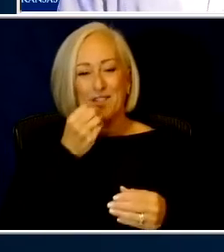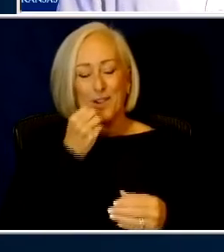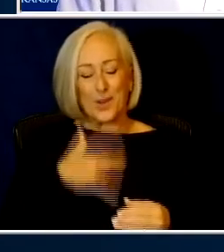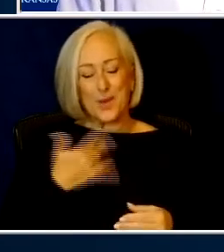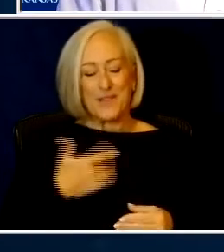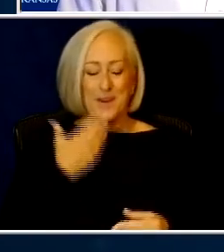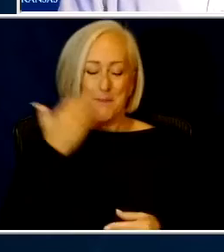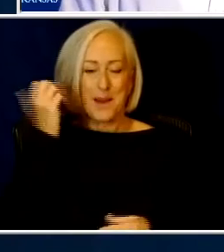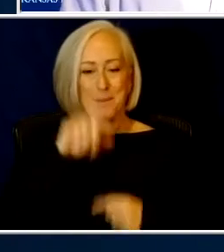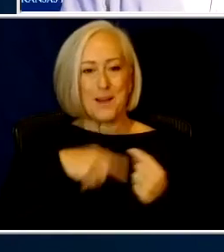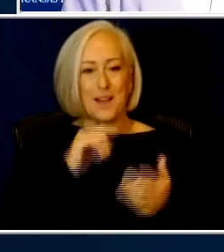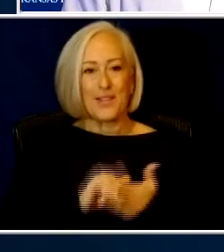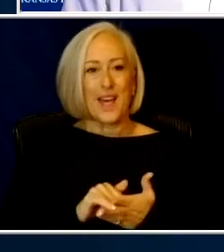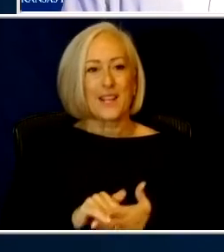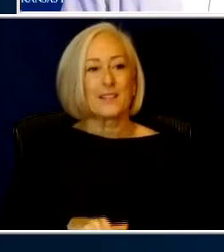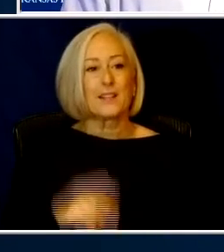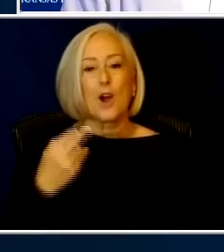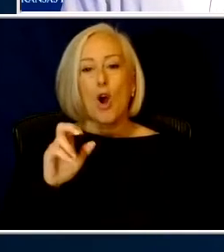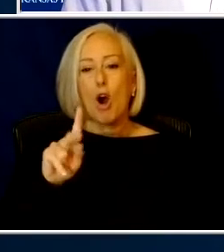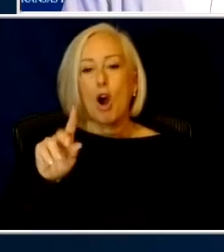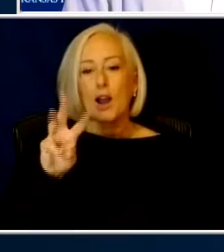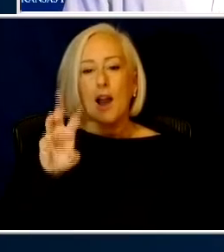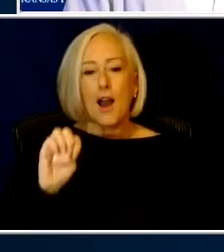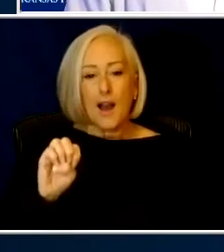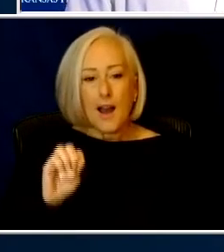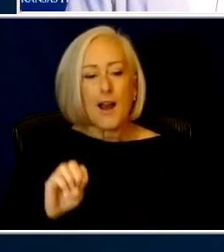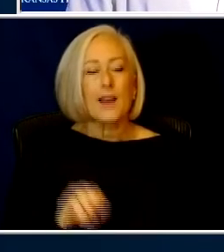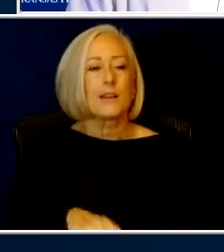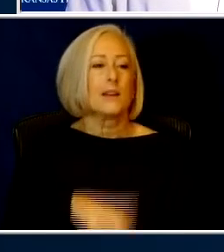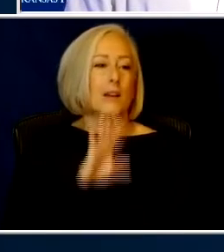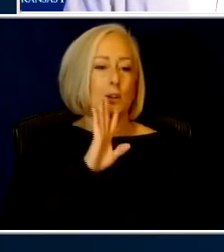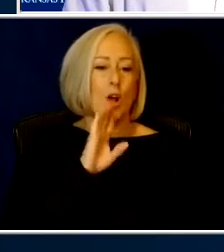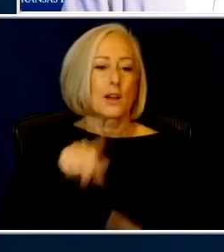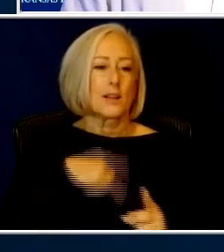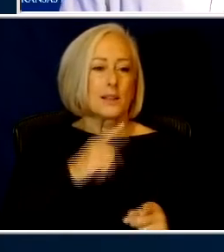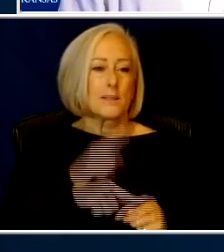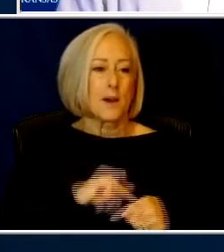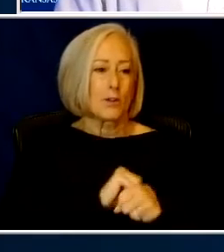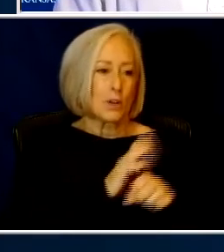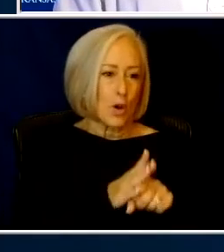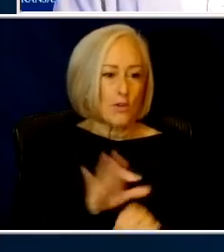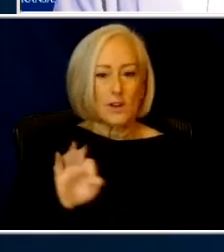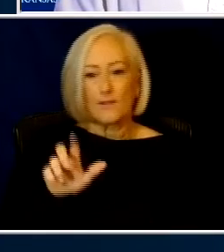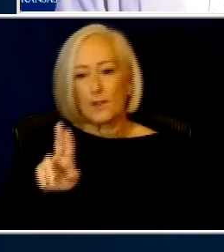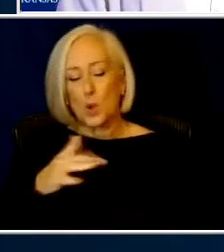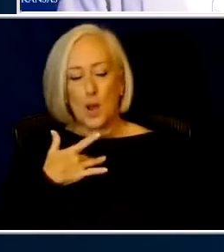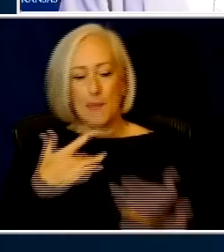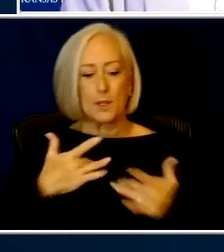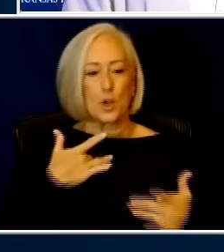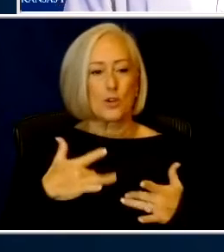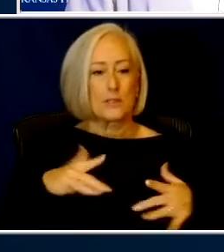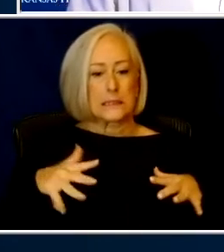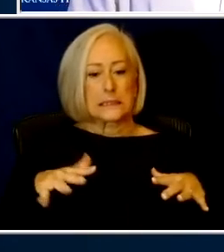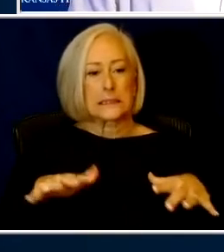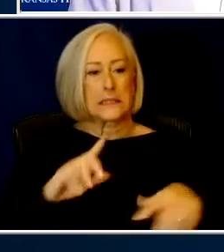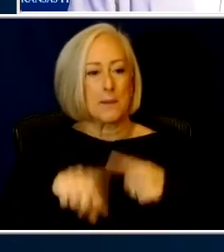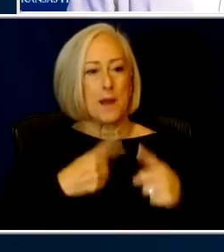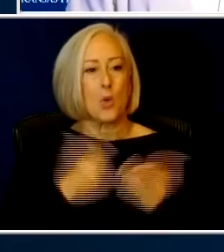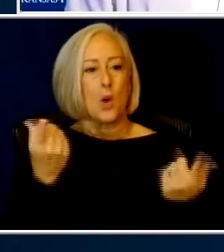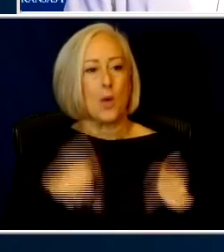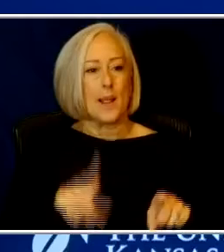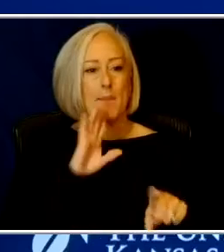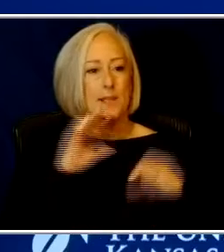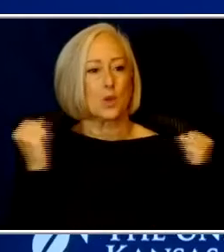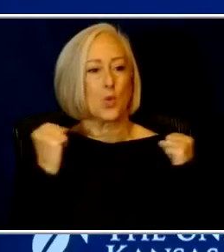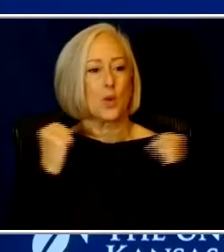swarm, and you and I have been talking about it a little bit. I'm a little nervous about what could come down this winter. Where are you? I'm certainly, again, I